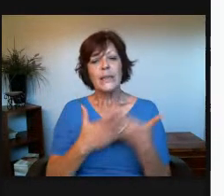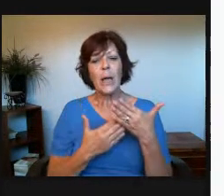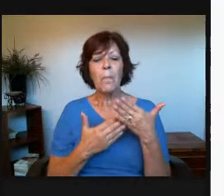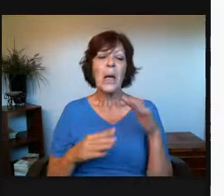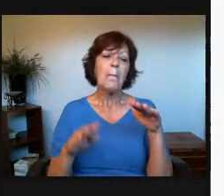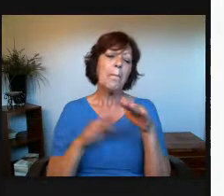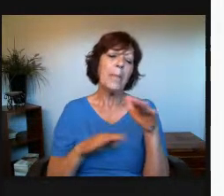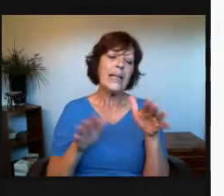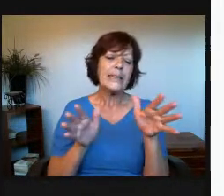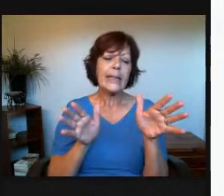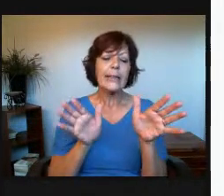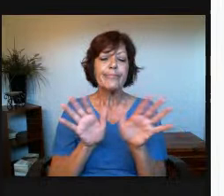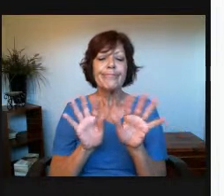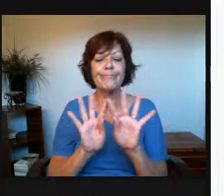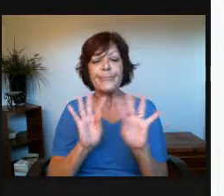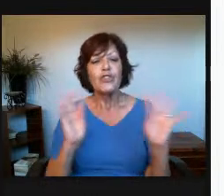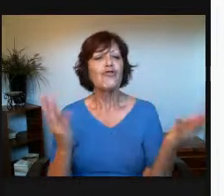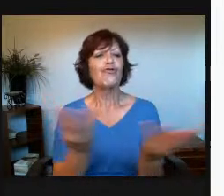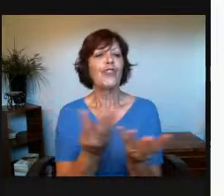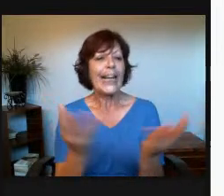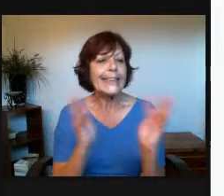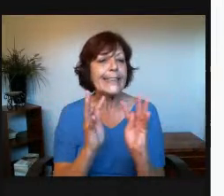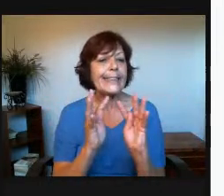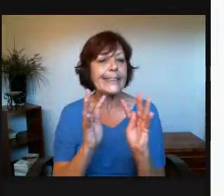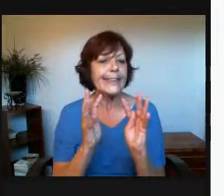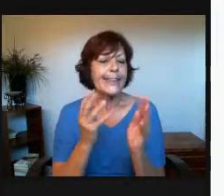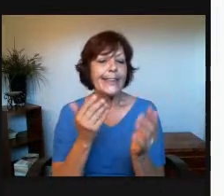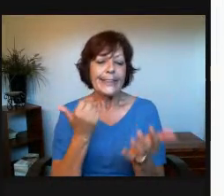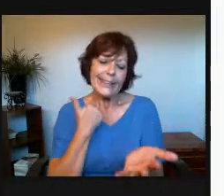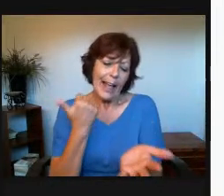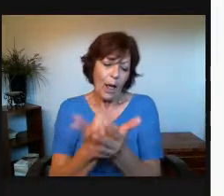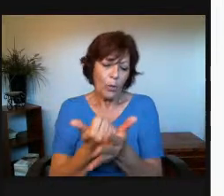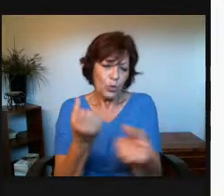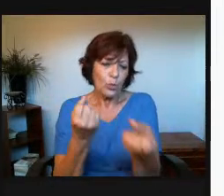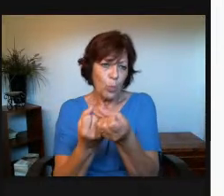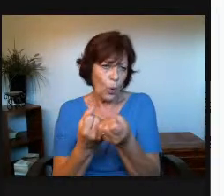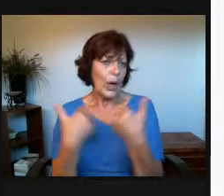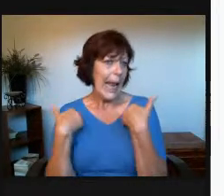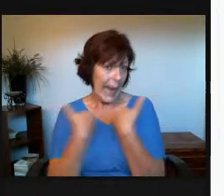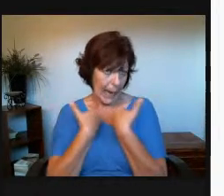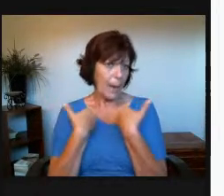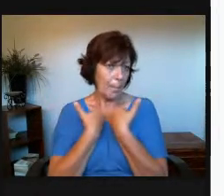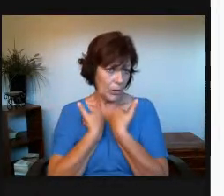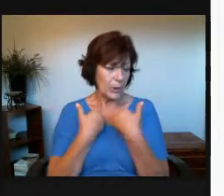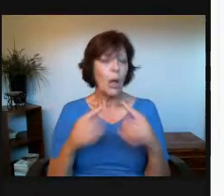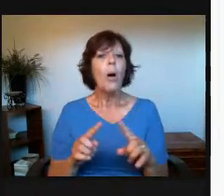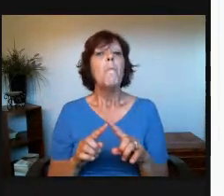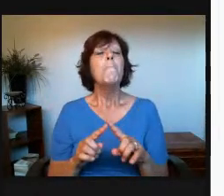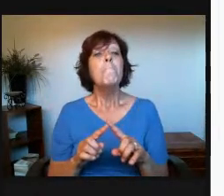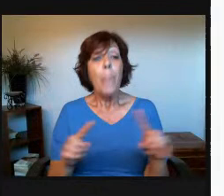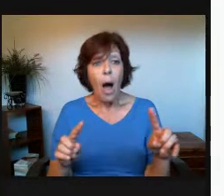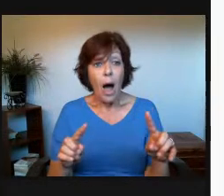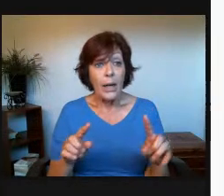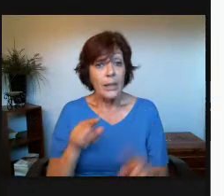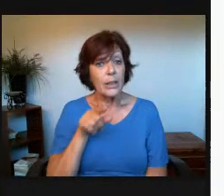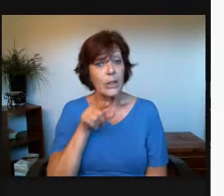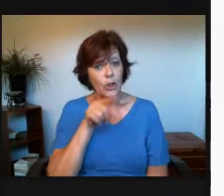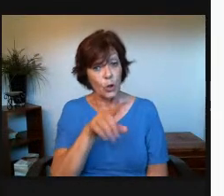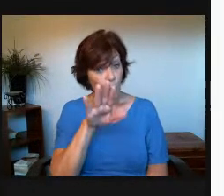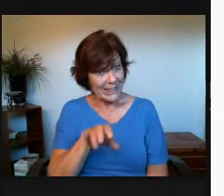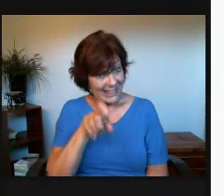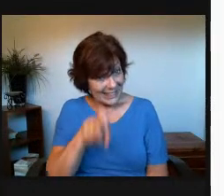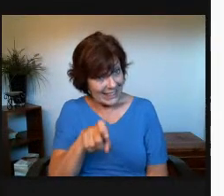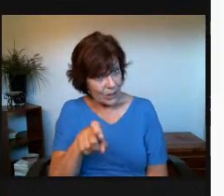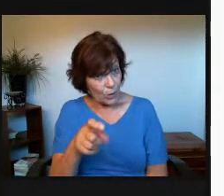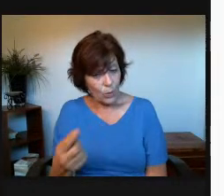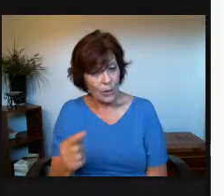and some basic items to help support animals, but you will need to come and you will need to